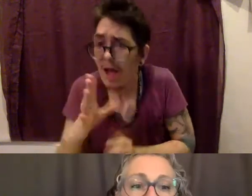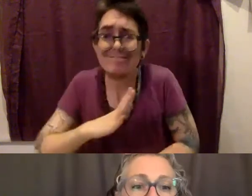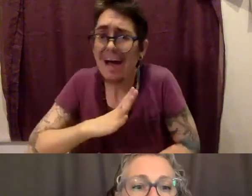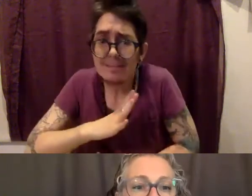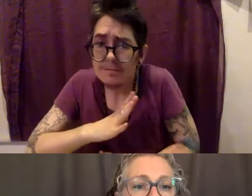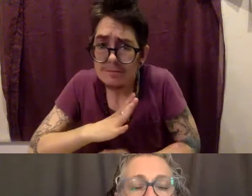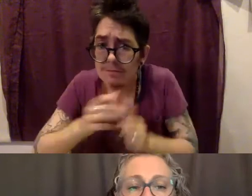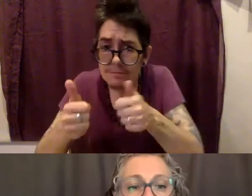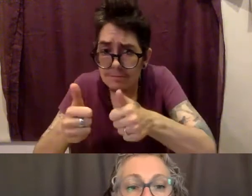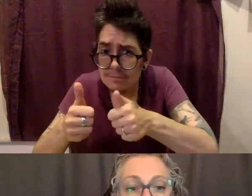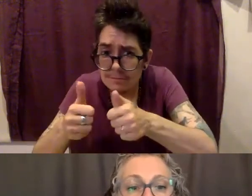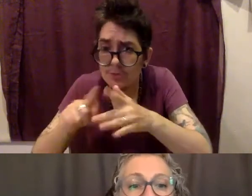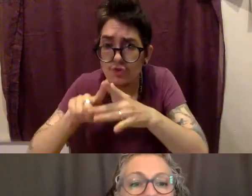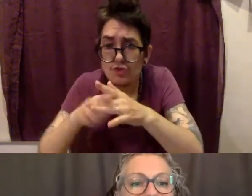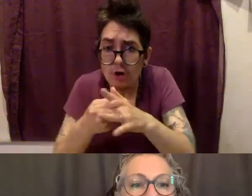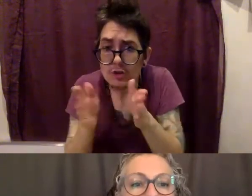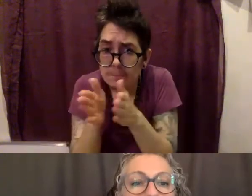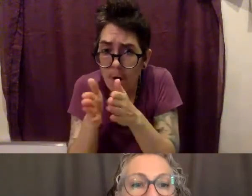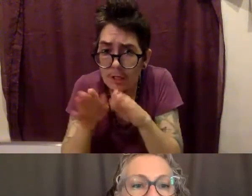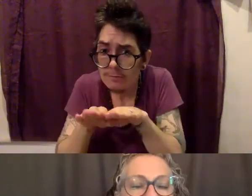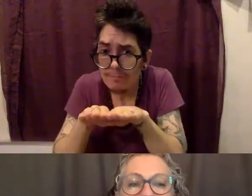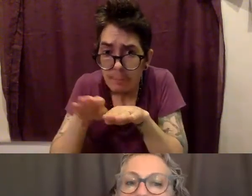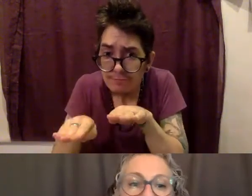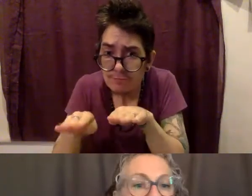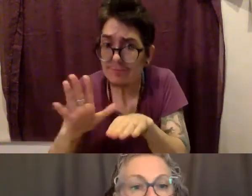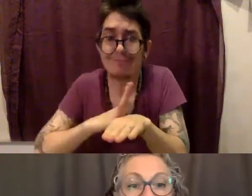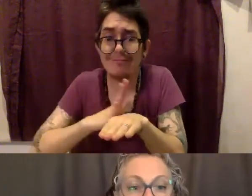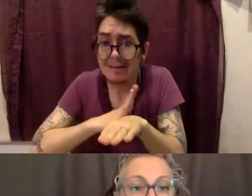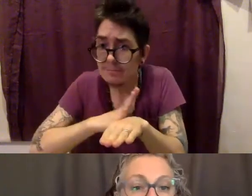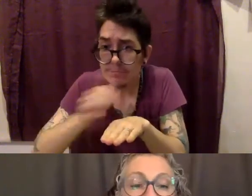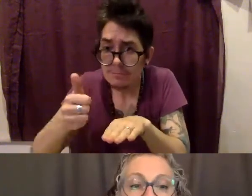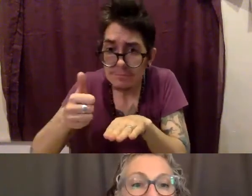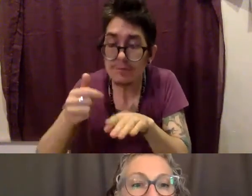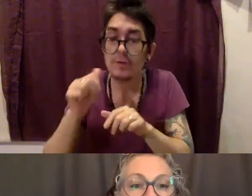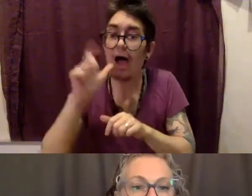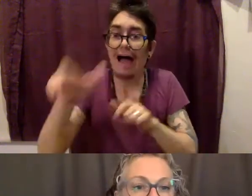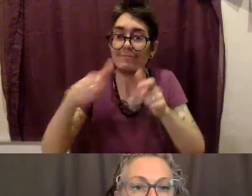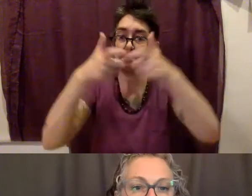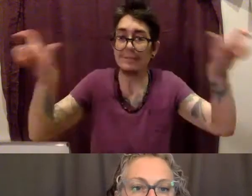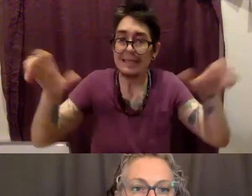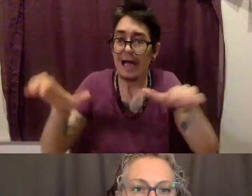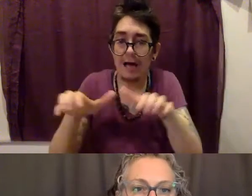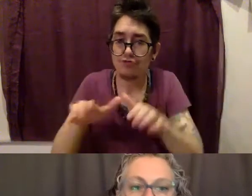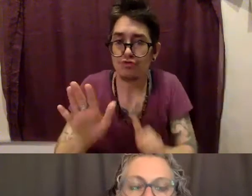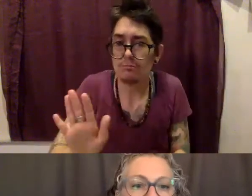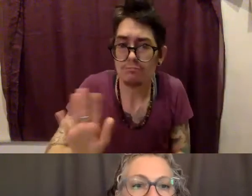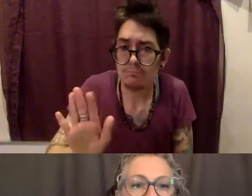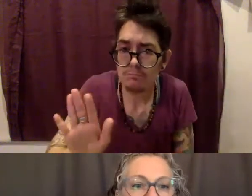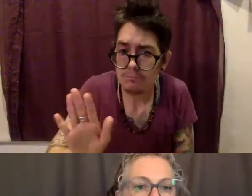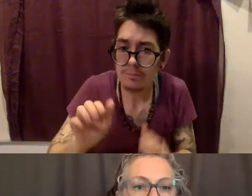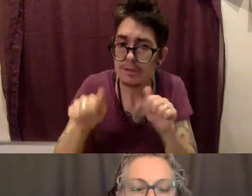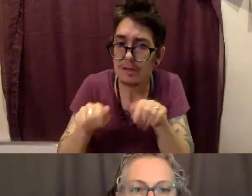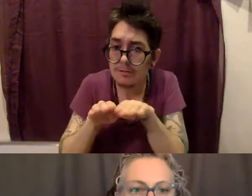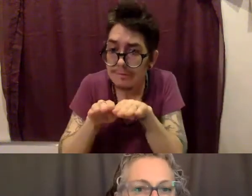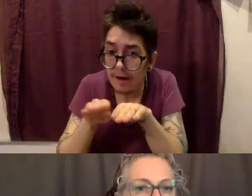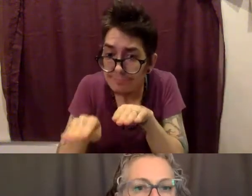if they're small steps, even if it's just one, that is fine. Start small. That's totally valid. You don't have to do